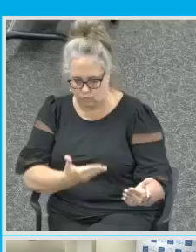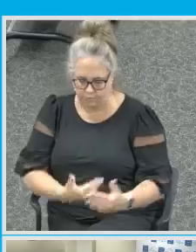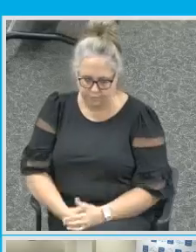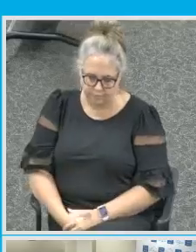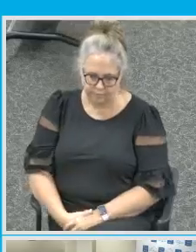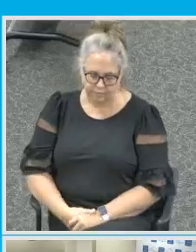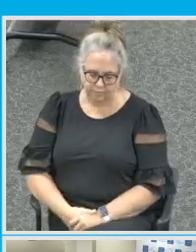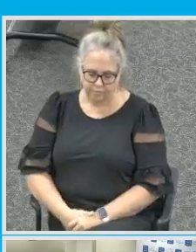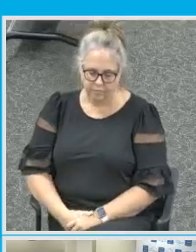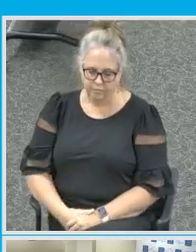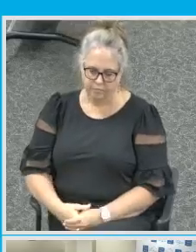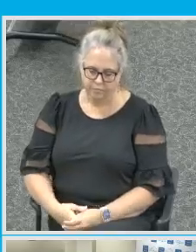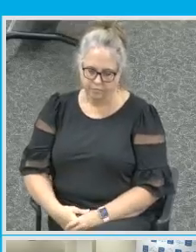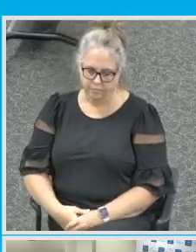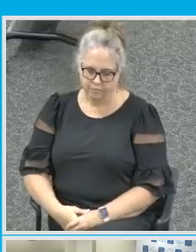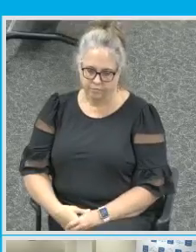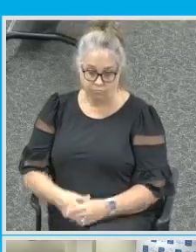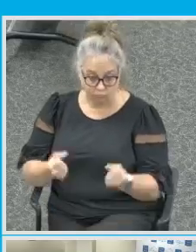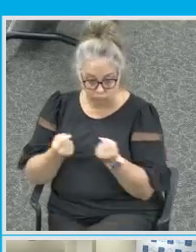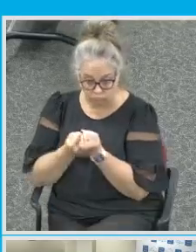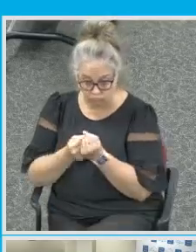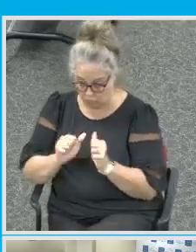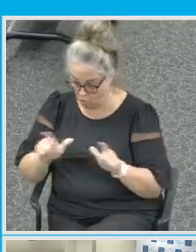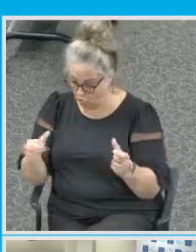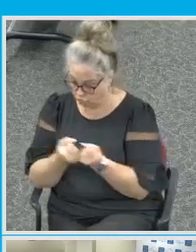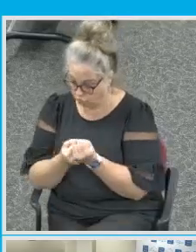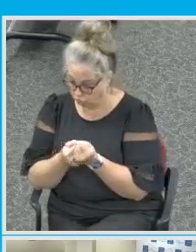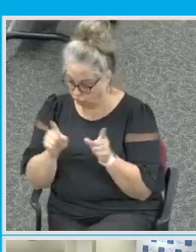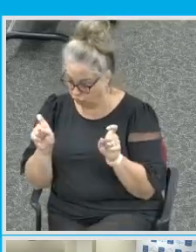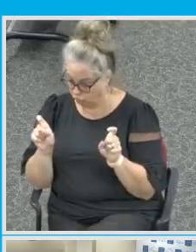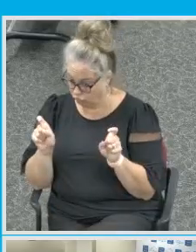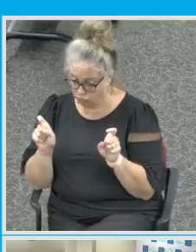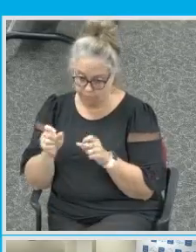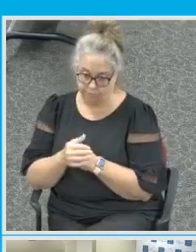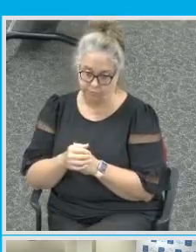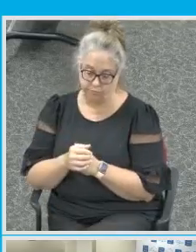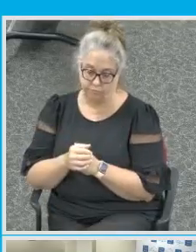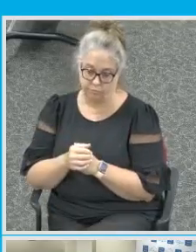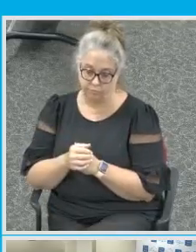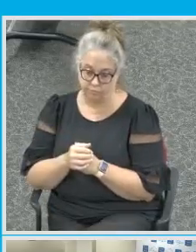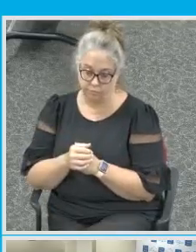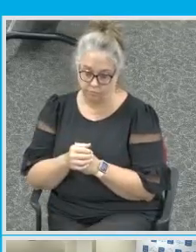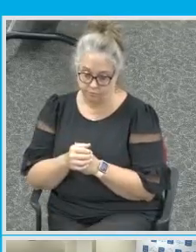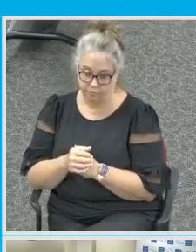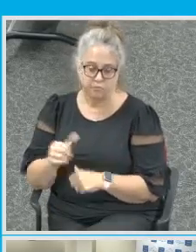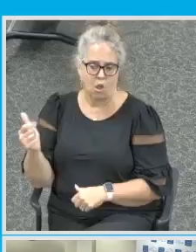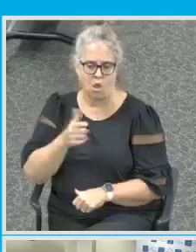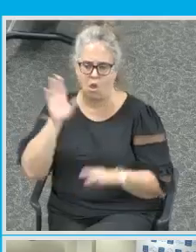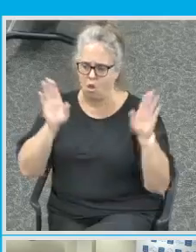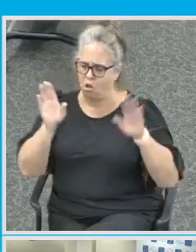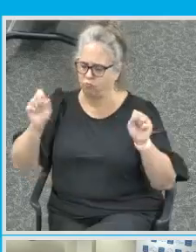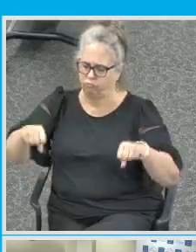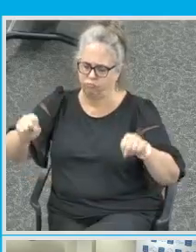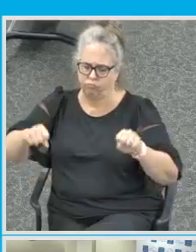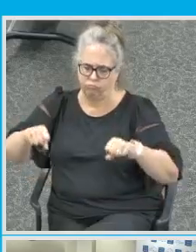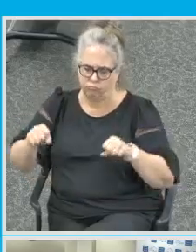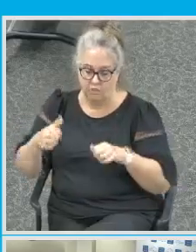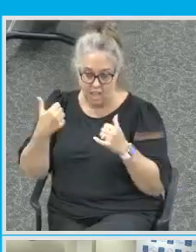Donaldson. All in favor of approving the minutes as written, let me know Aye. by saying aye. Aye. Aye. Any